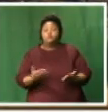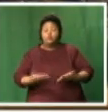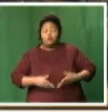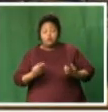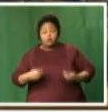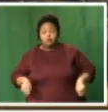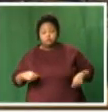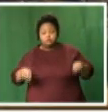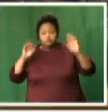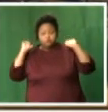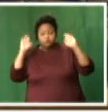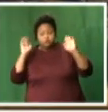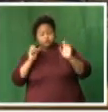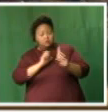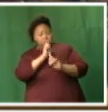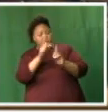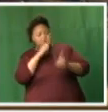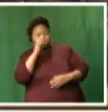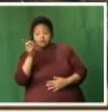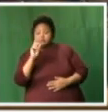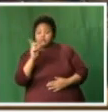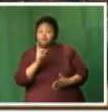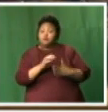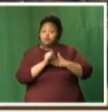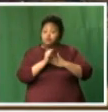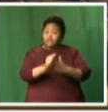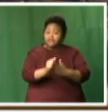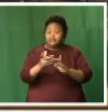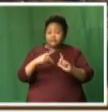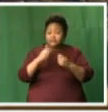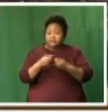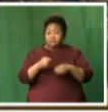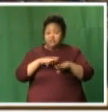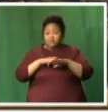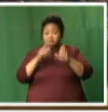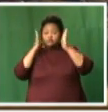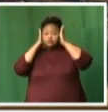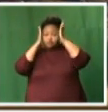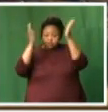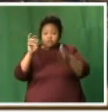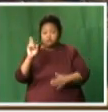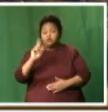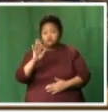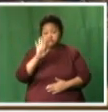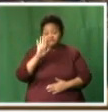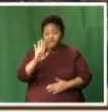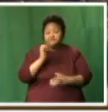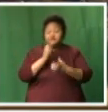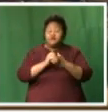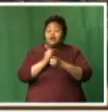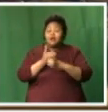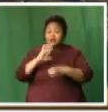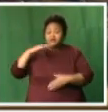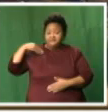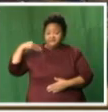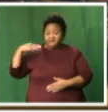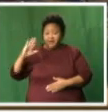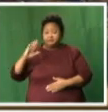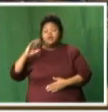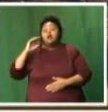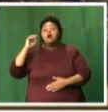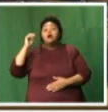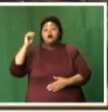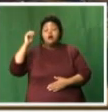Temidlalo, Victor Dlamini lohola licembu lelimelele live emidlalweni yema-Region 5 Youth Games etawubanjelwa eveni laseMalawi uthi